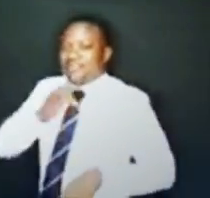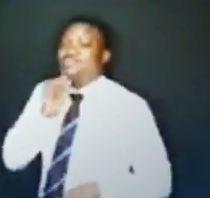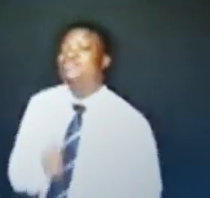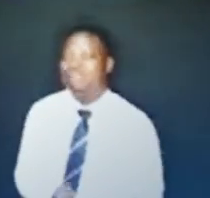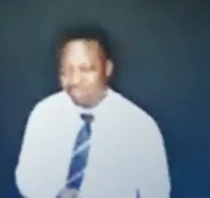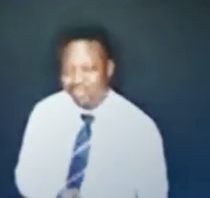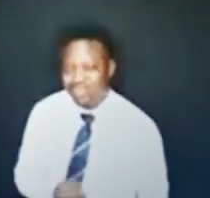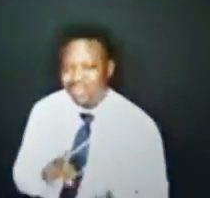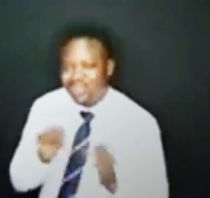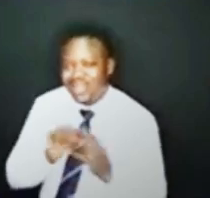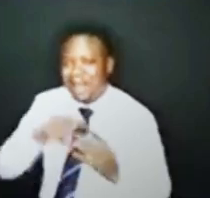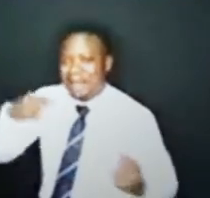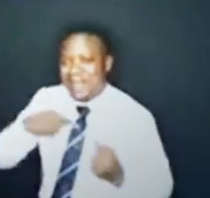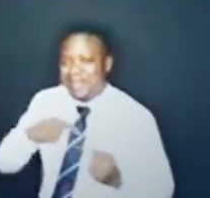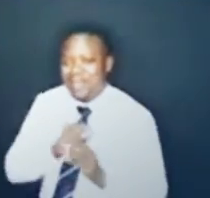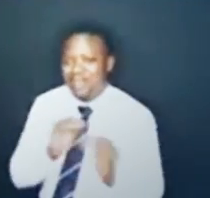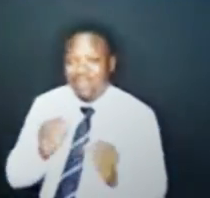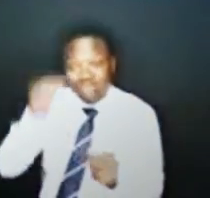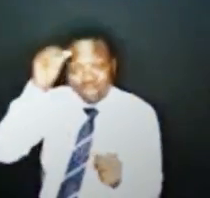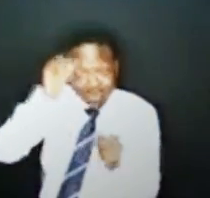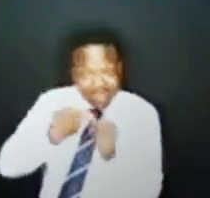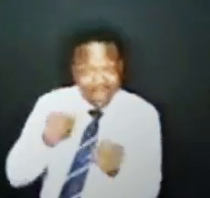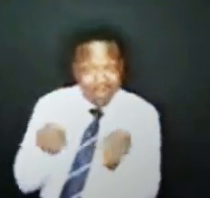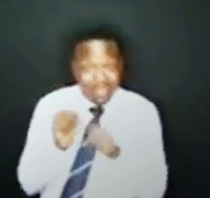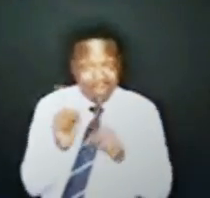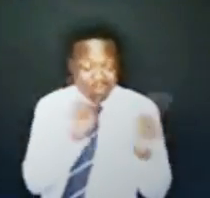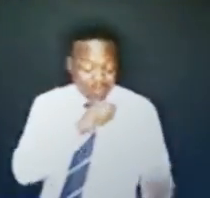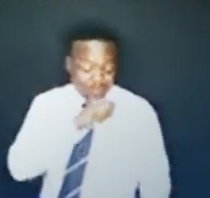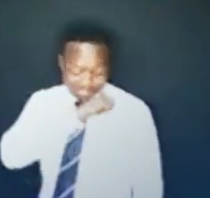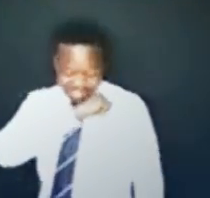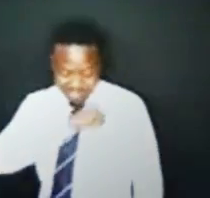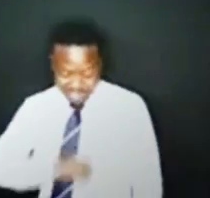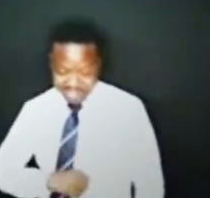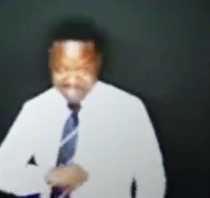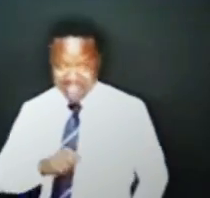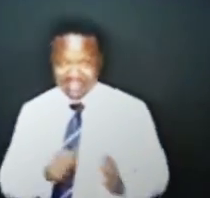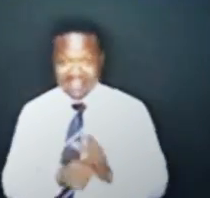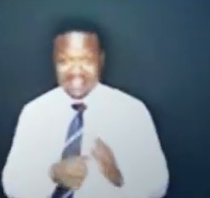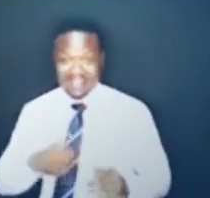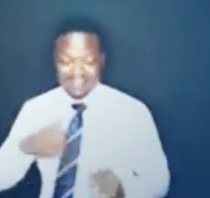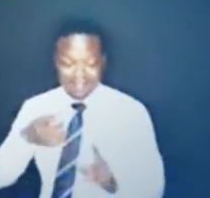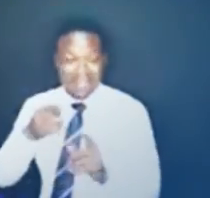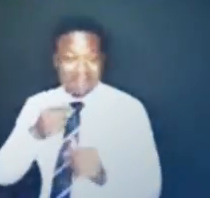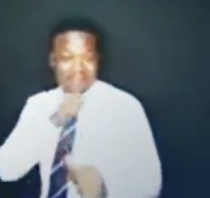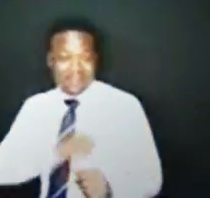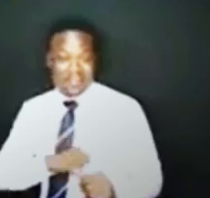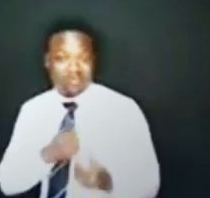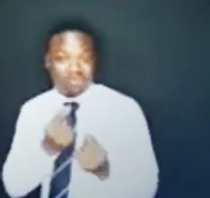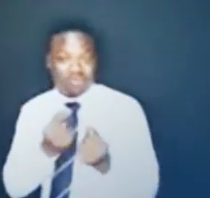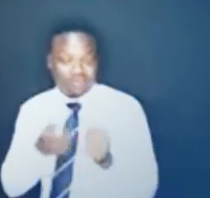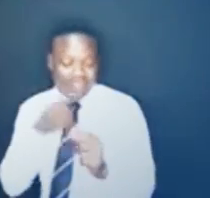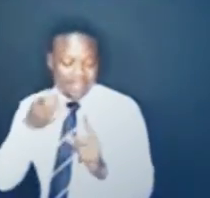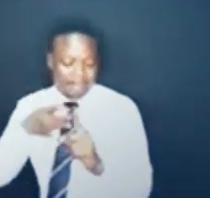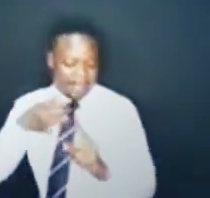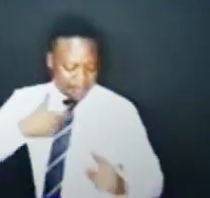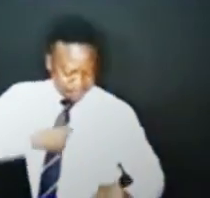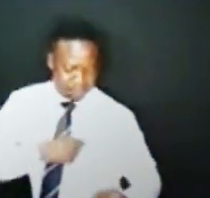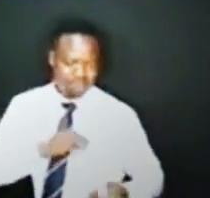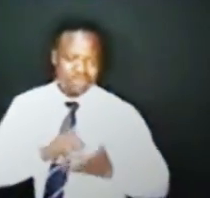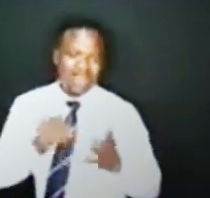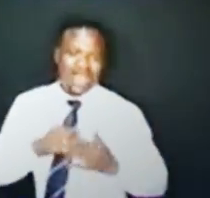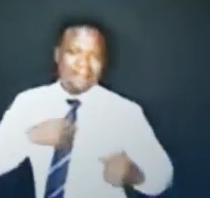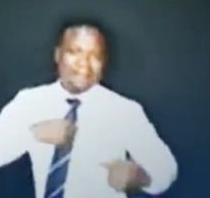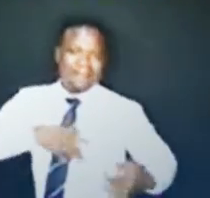least to help ease the pain from the head or heads a bit. Because you need to allow the